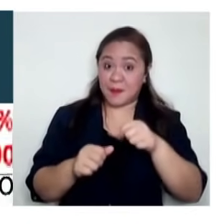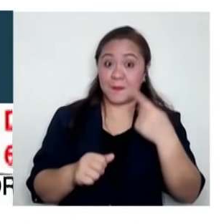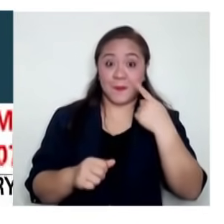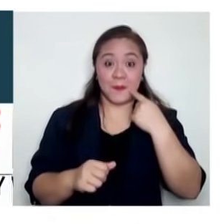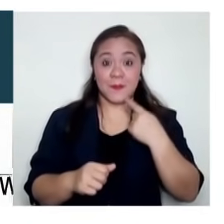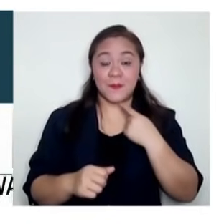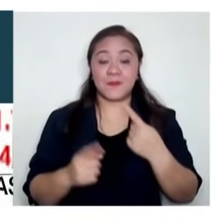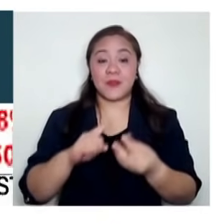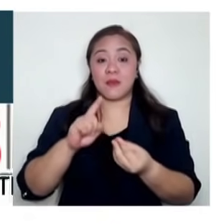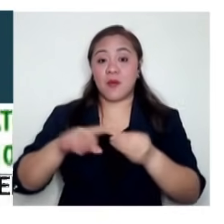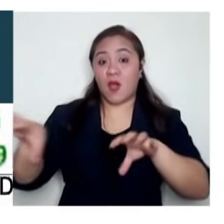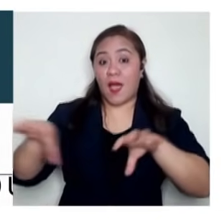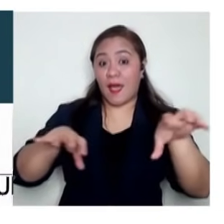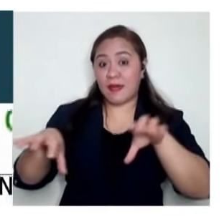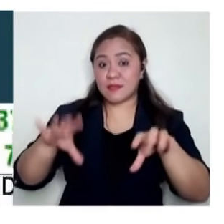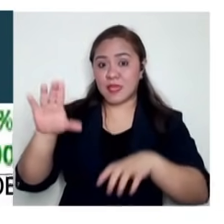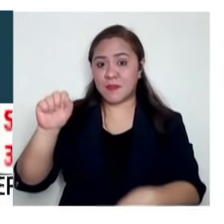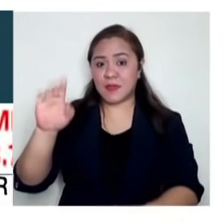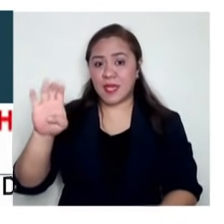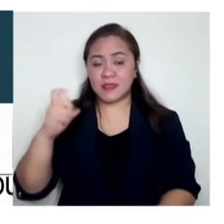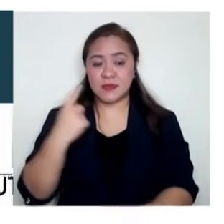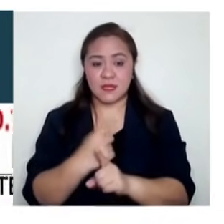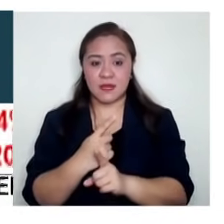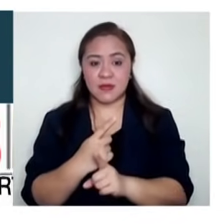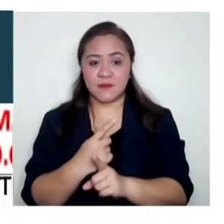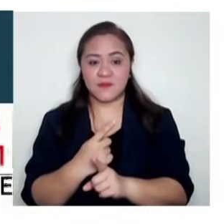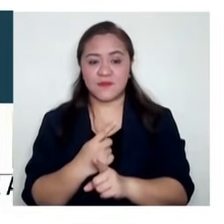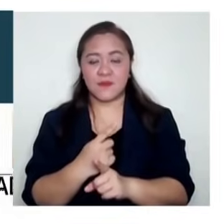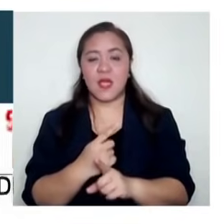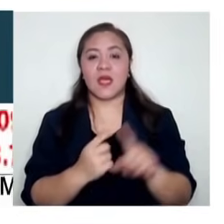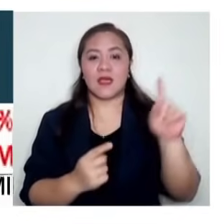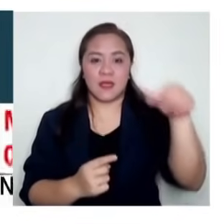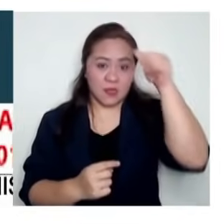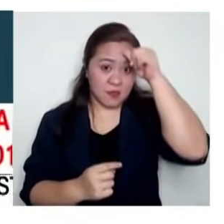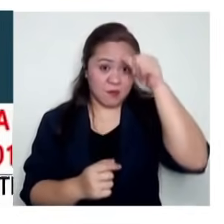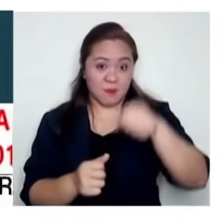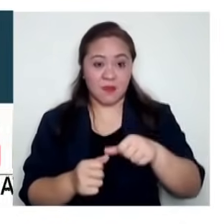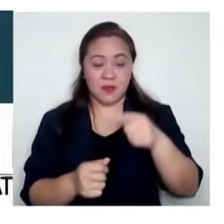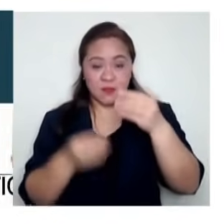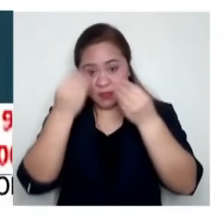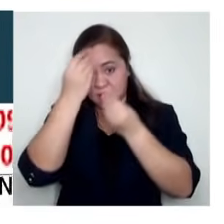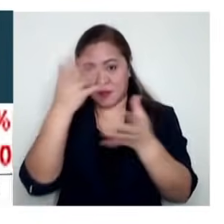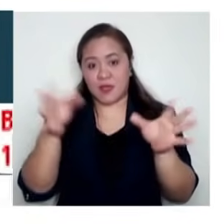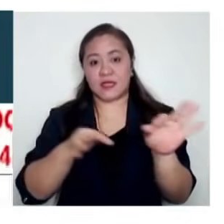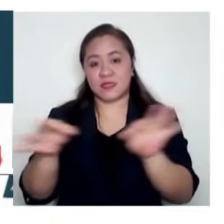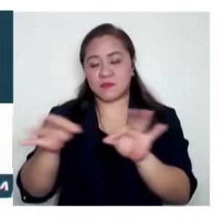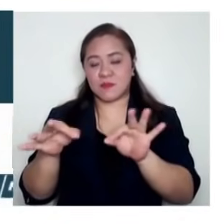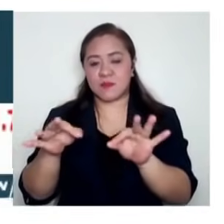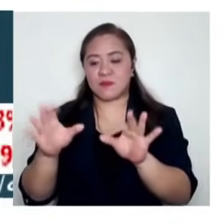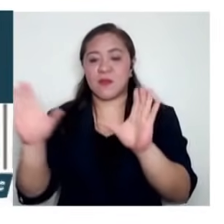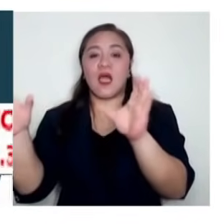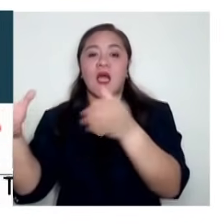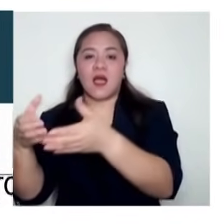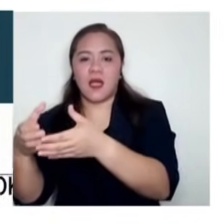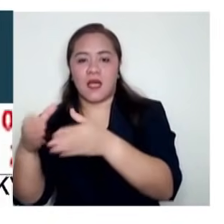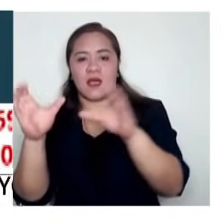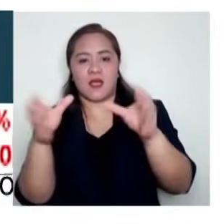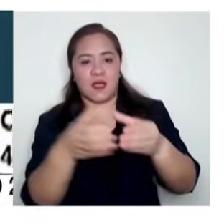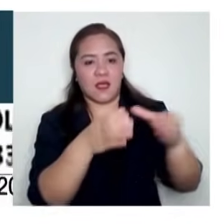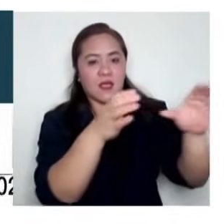Go ahead. Yes, ma'am. These are classification. If you would notice or you would take note, we have